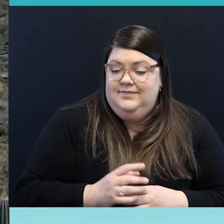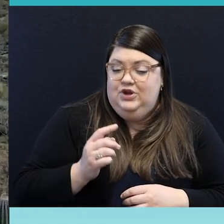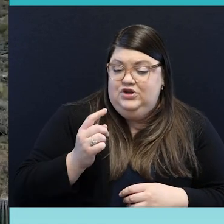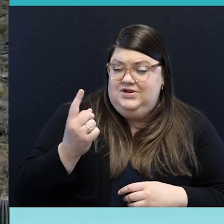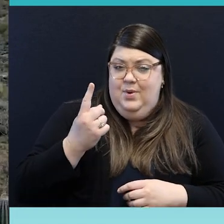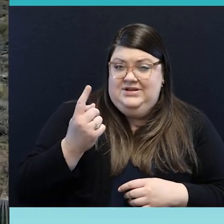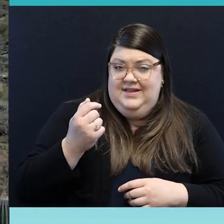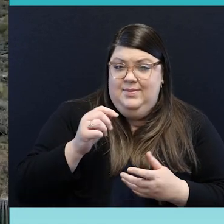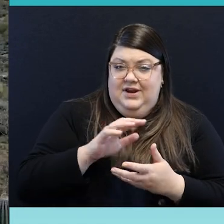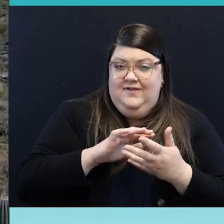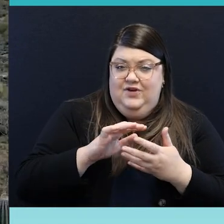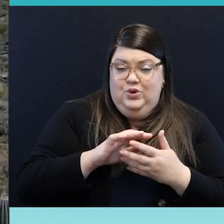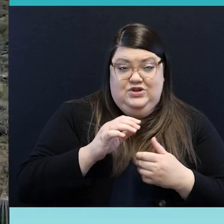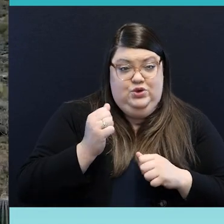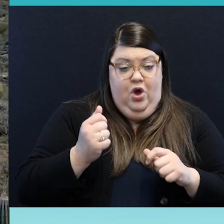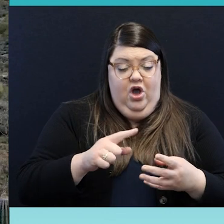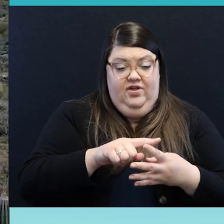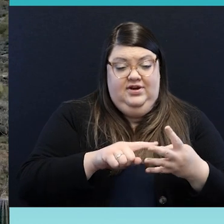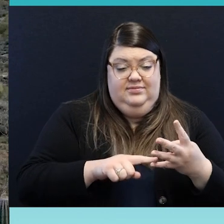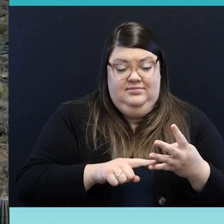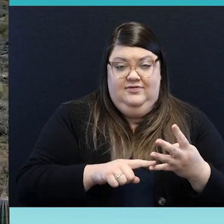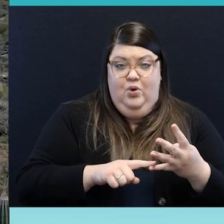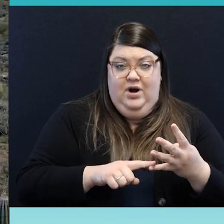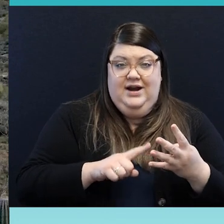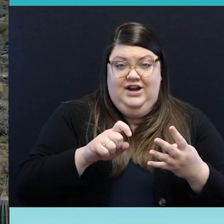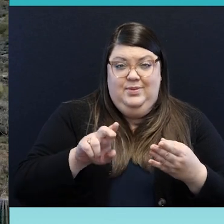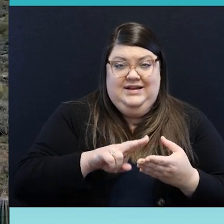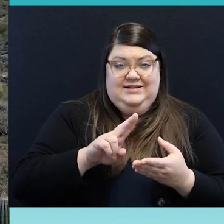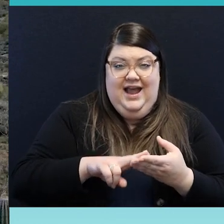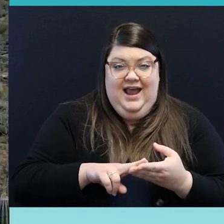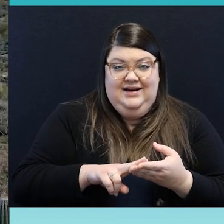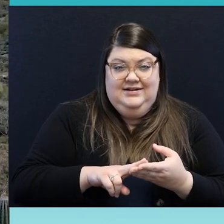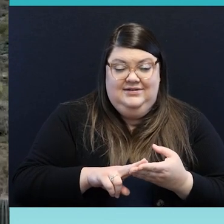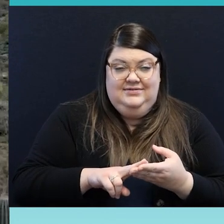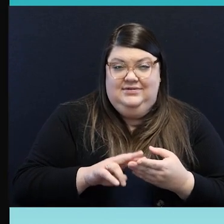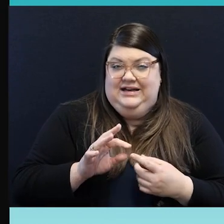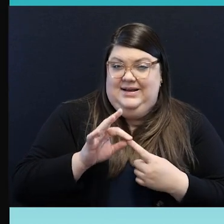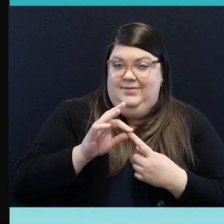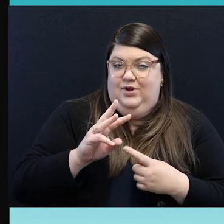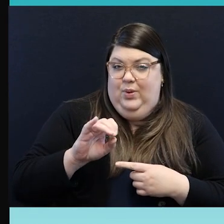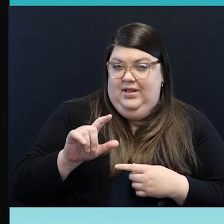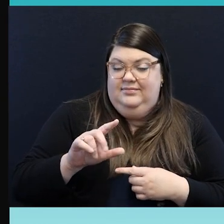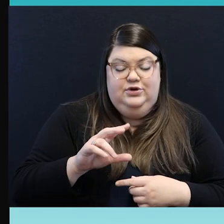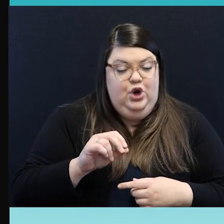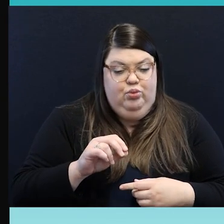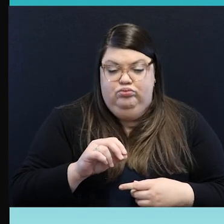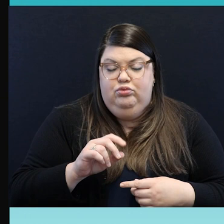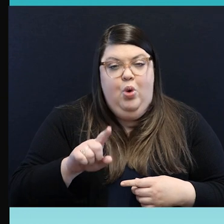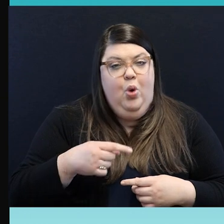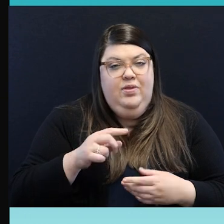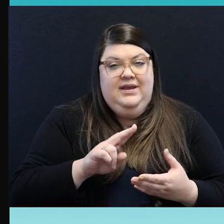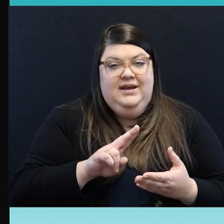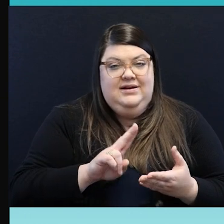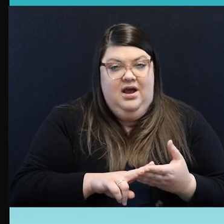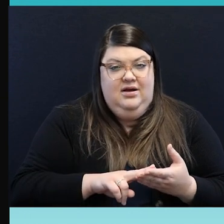all the documents need to be signed by a healthcare provider with the exception of your living will? No. The only documents that are signed